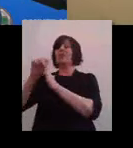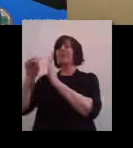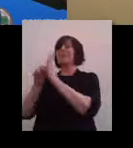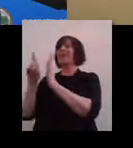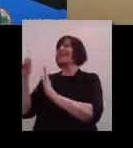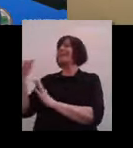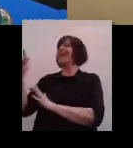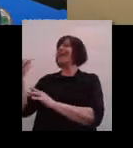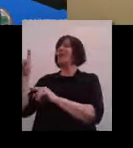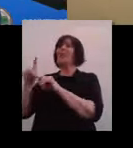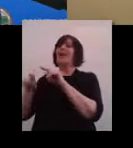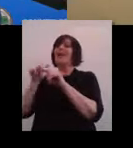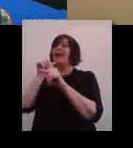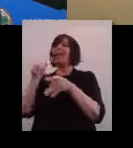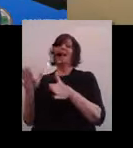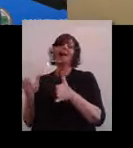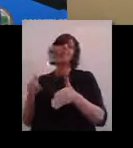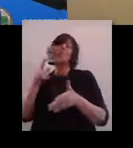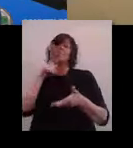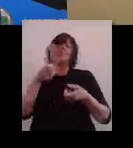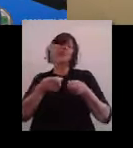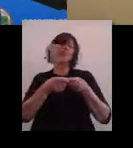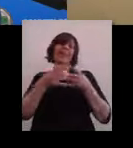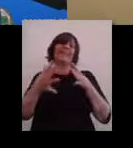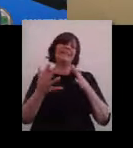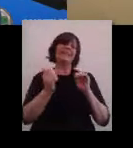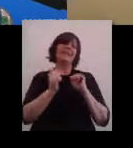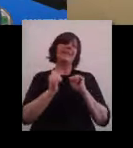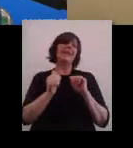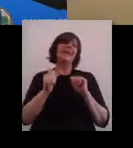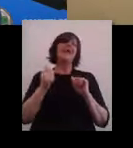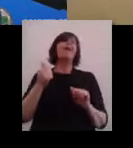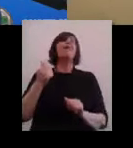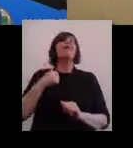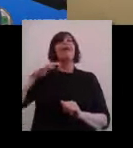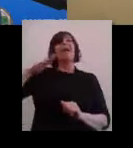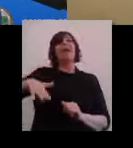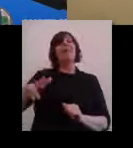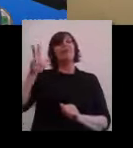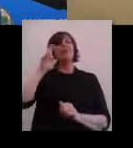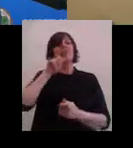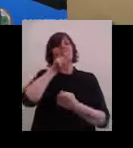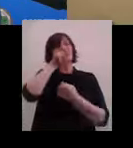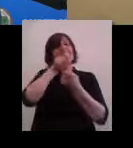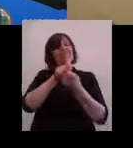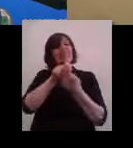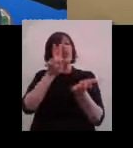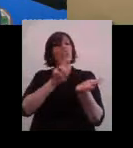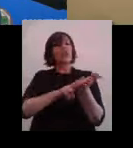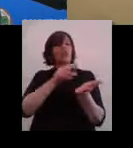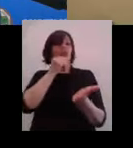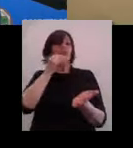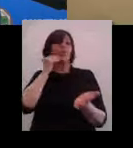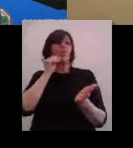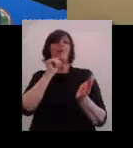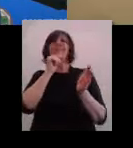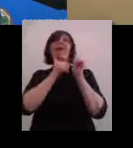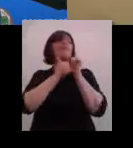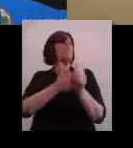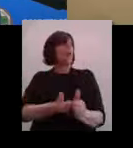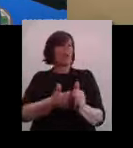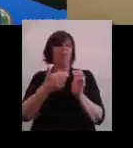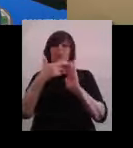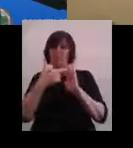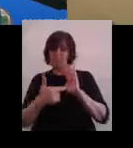idea of where there may be issues. I have not heard of a particular nursing home not following the governor's orders. And